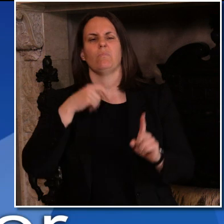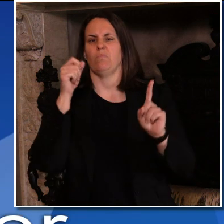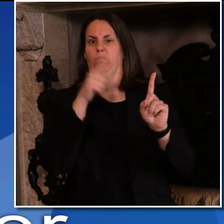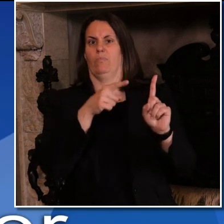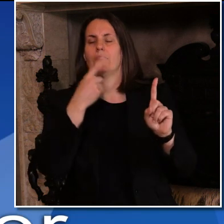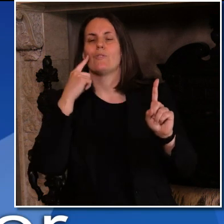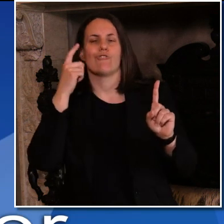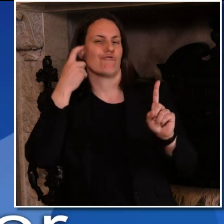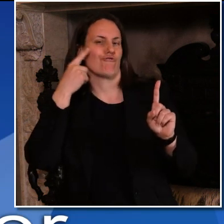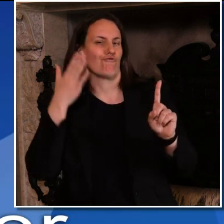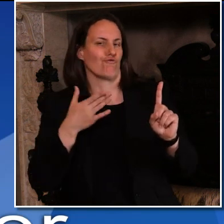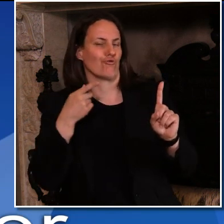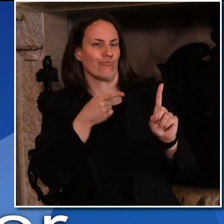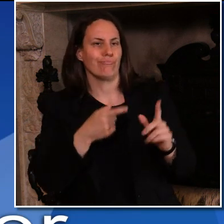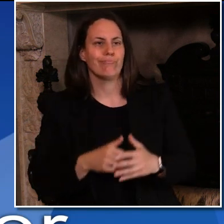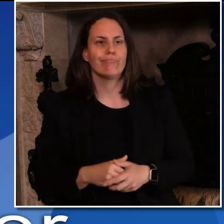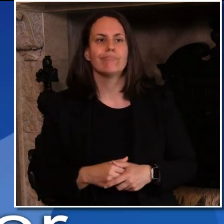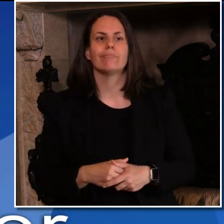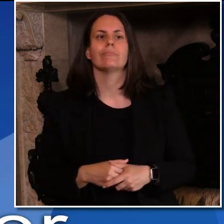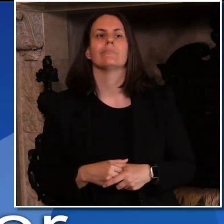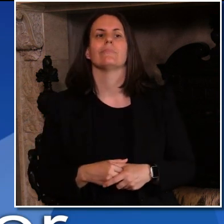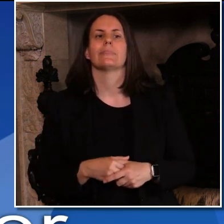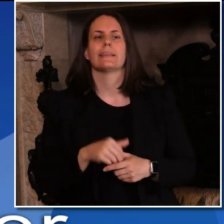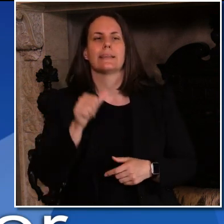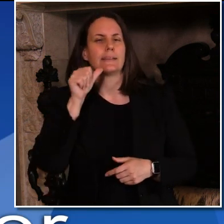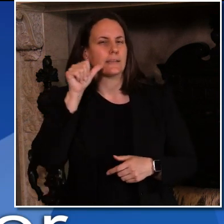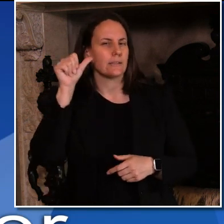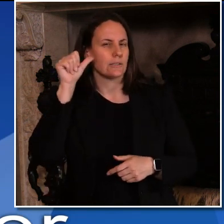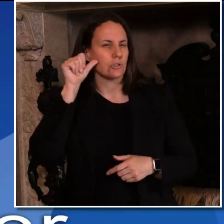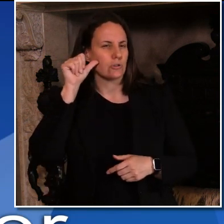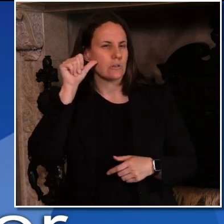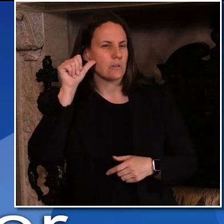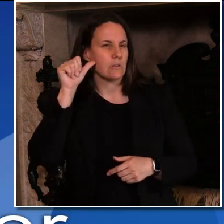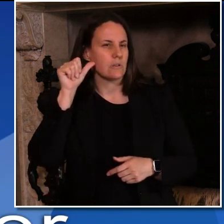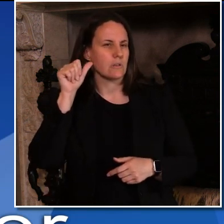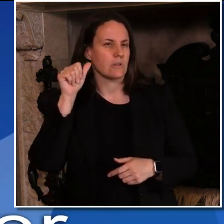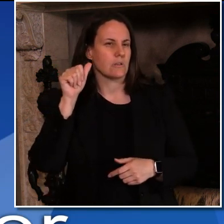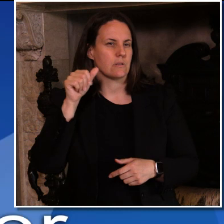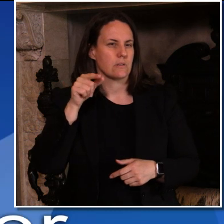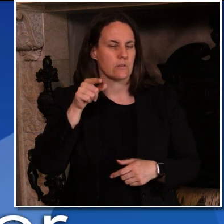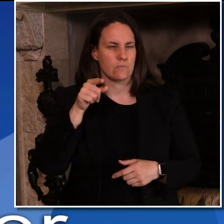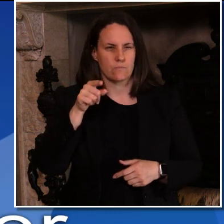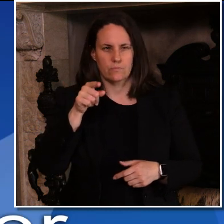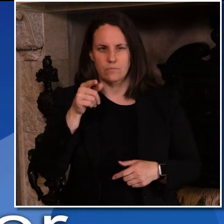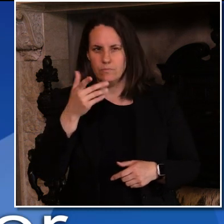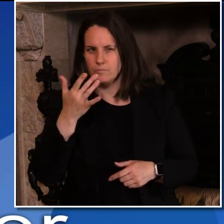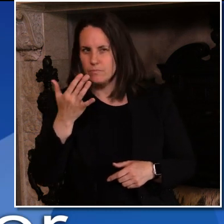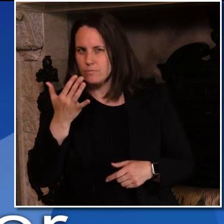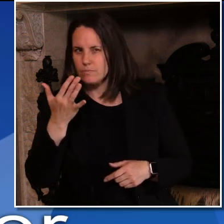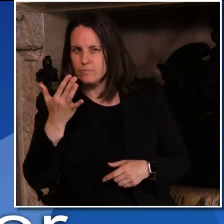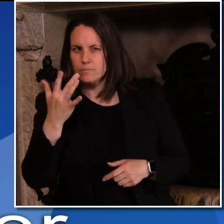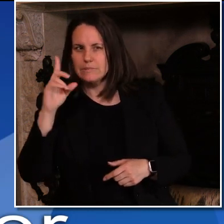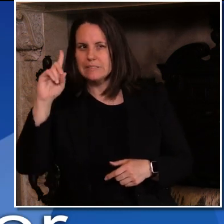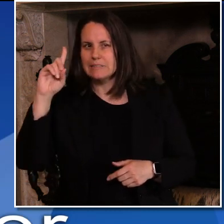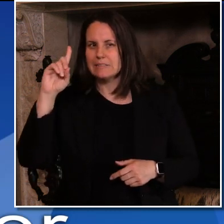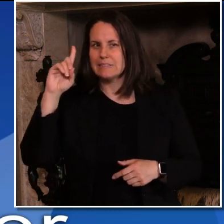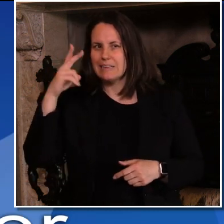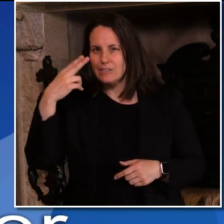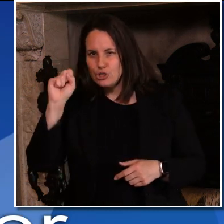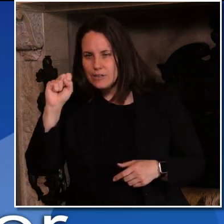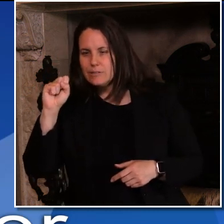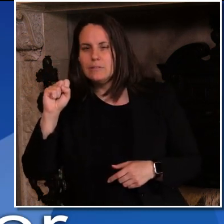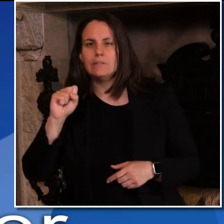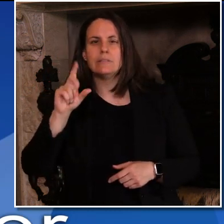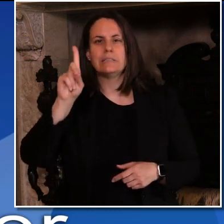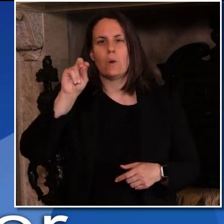Evers, yesterday there was the push from yourself, the DHS, and the Department of Justice to ask the